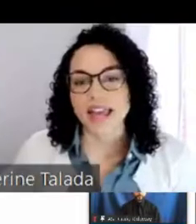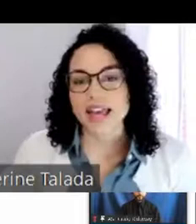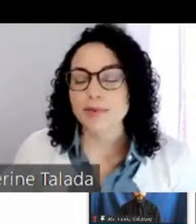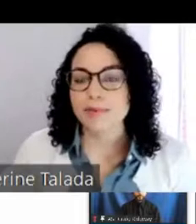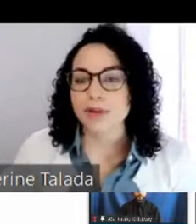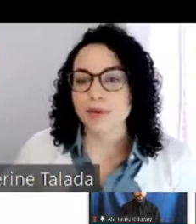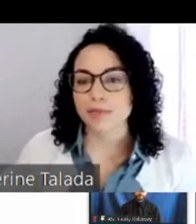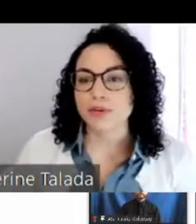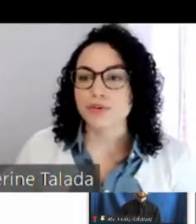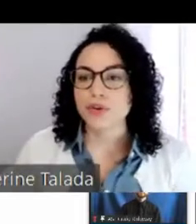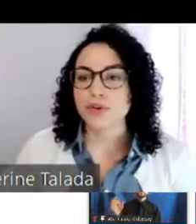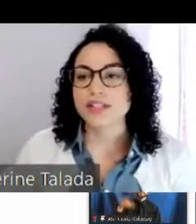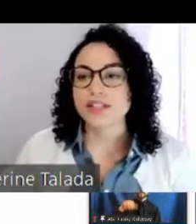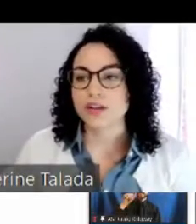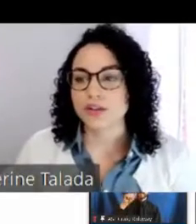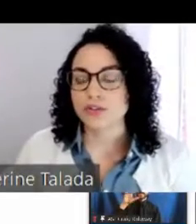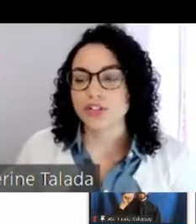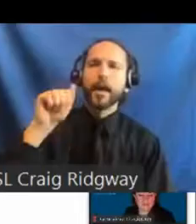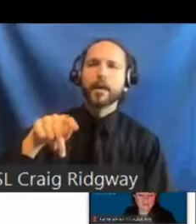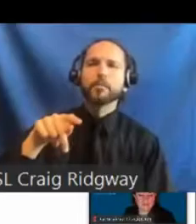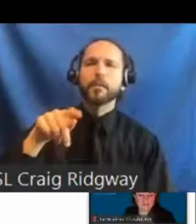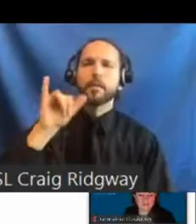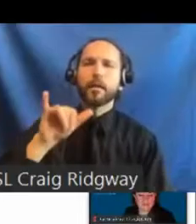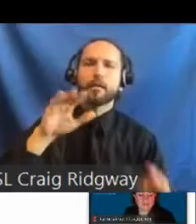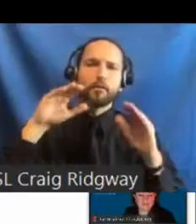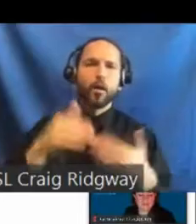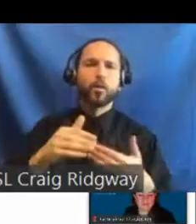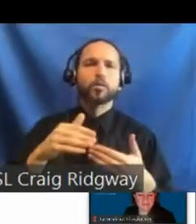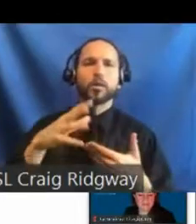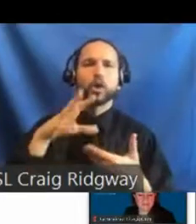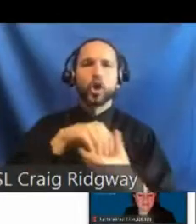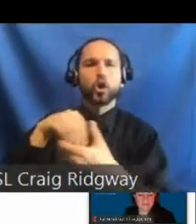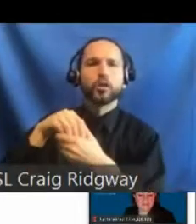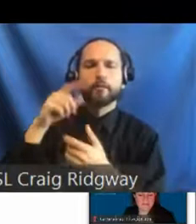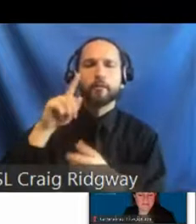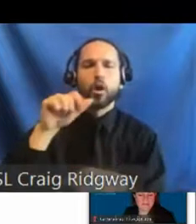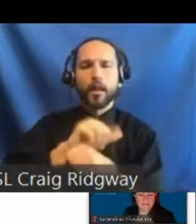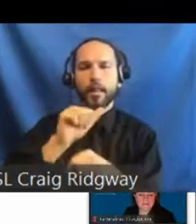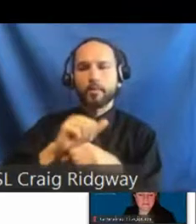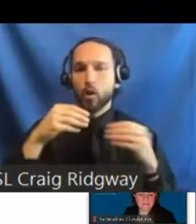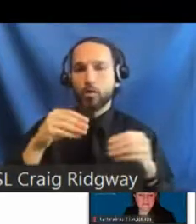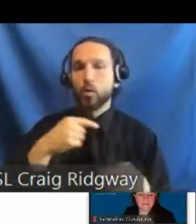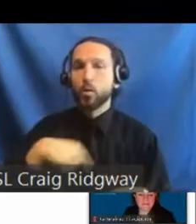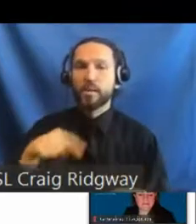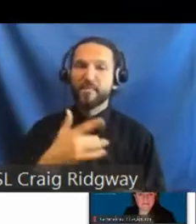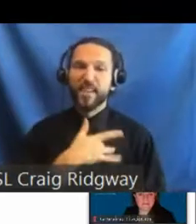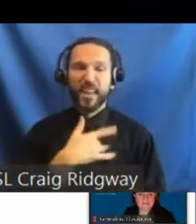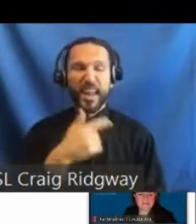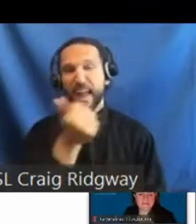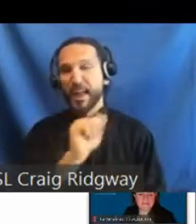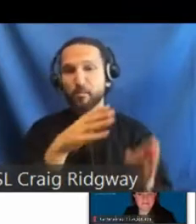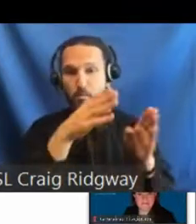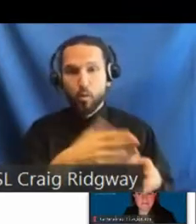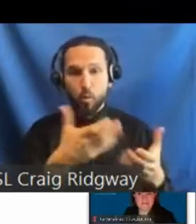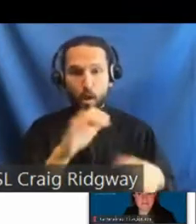The ACAB employment approach focuses on inclusion in the labor market. We believe that every person who desires to work